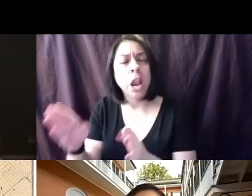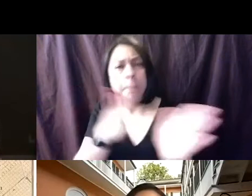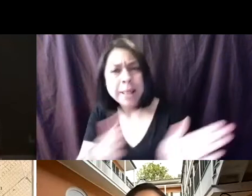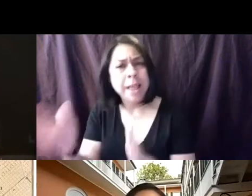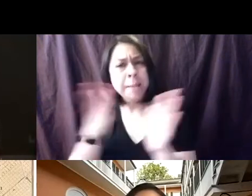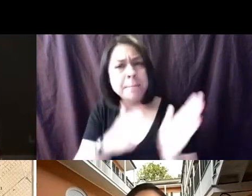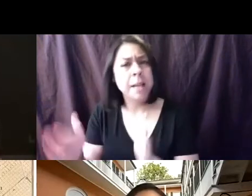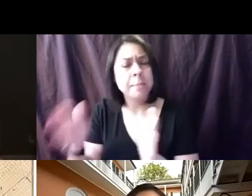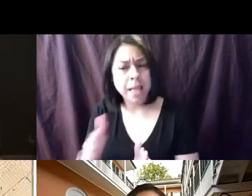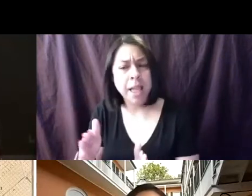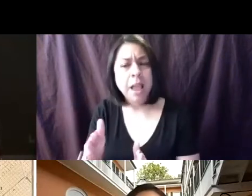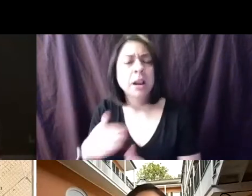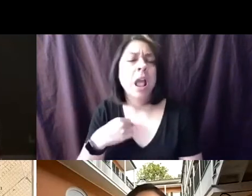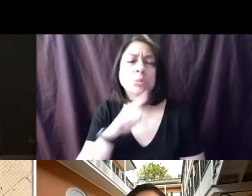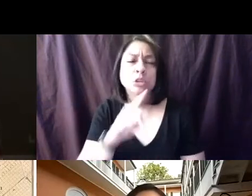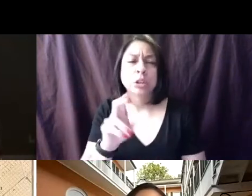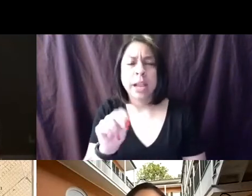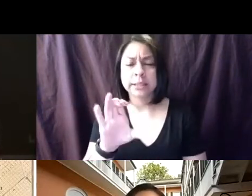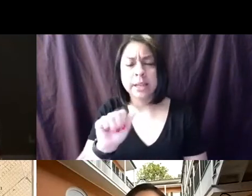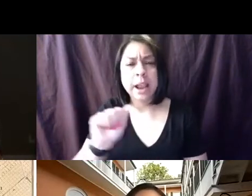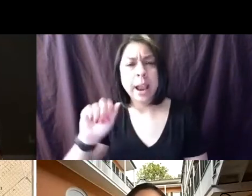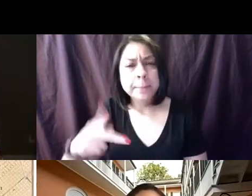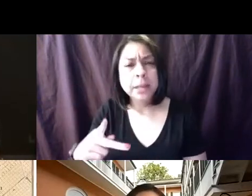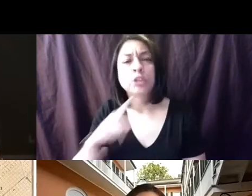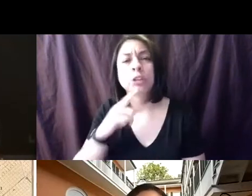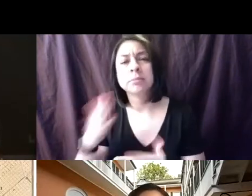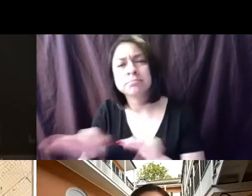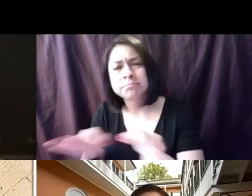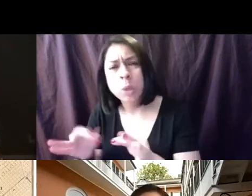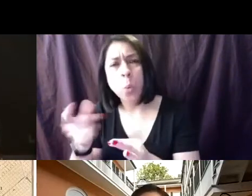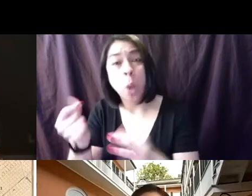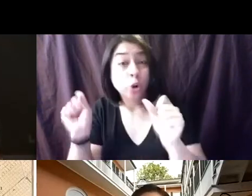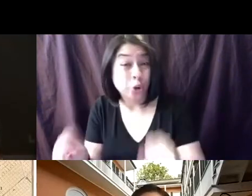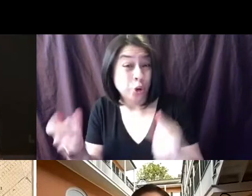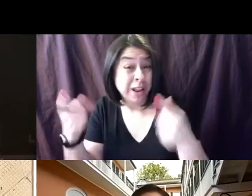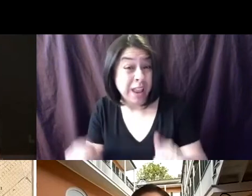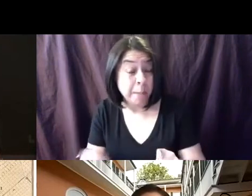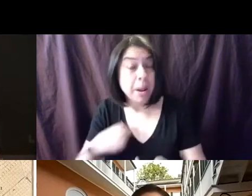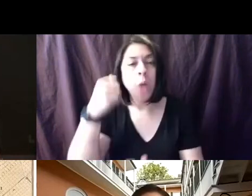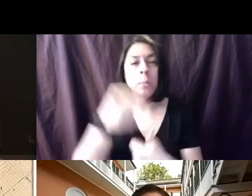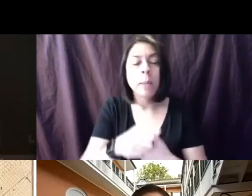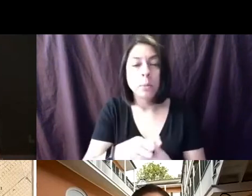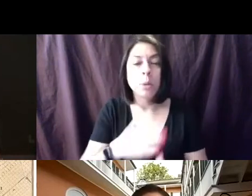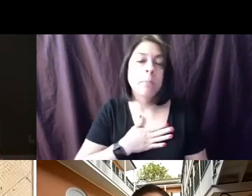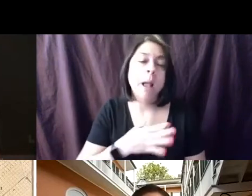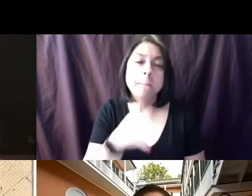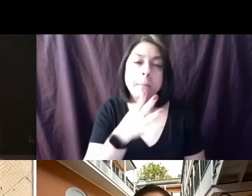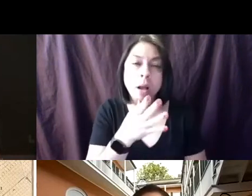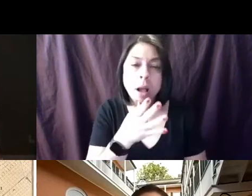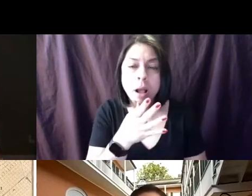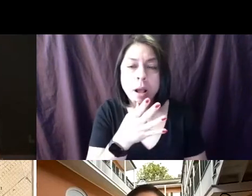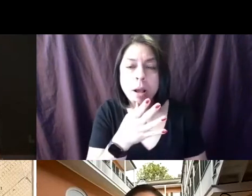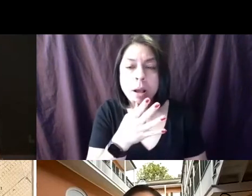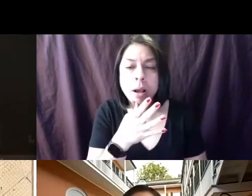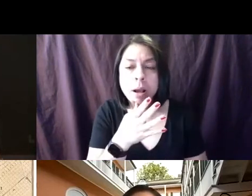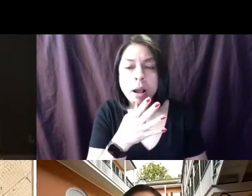I'm sure through the NAACP office, on what could happen. And, you know, because I remember my mother